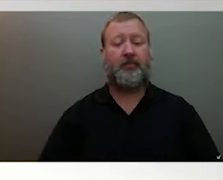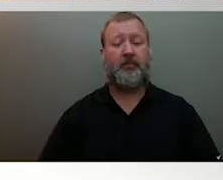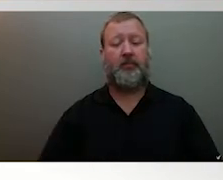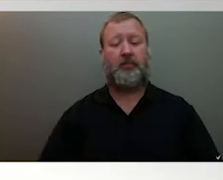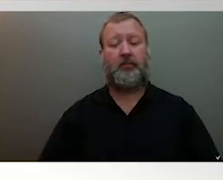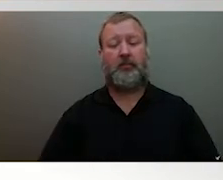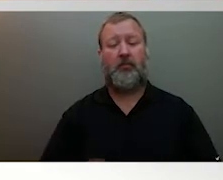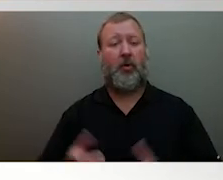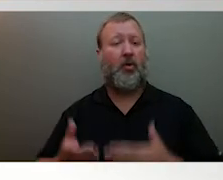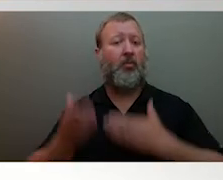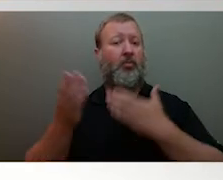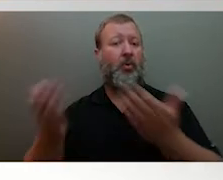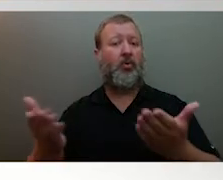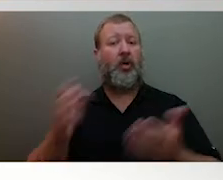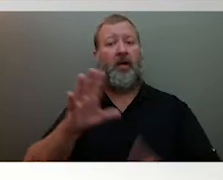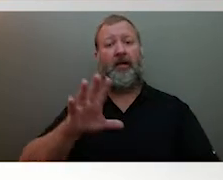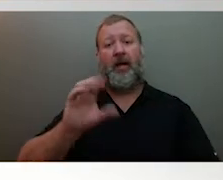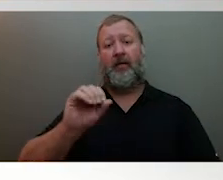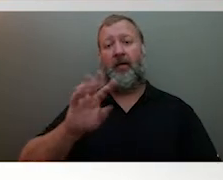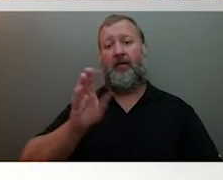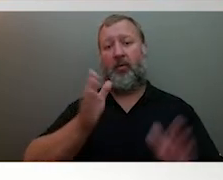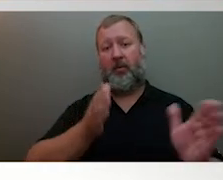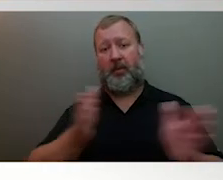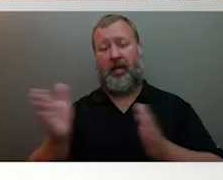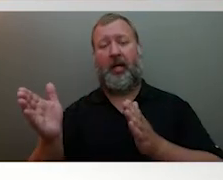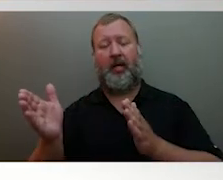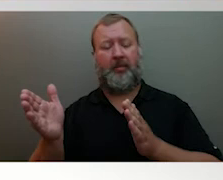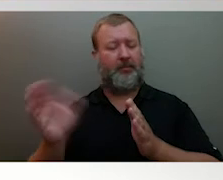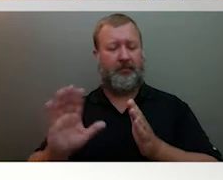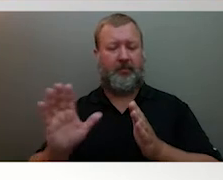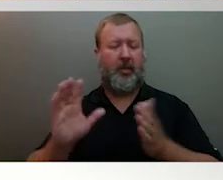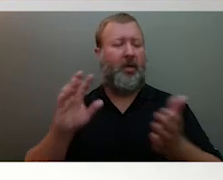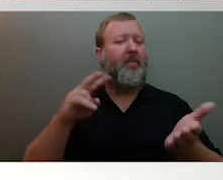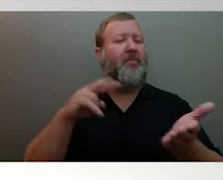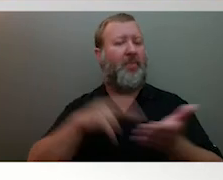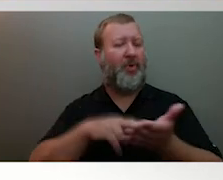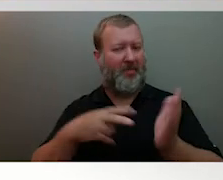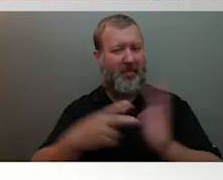purpose of a 504 plan